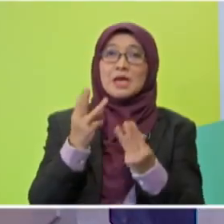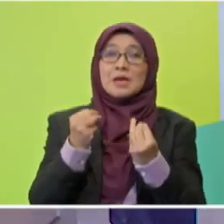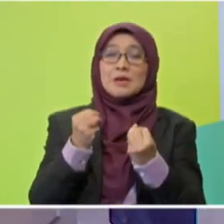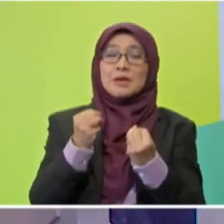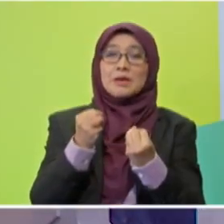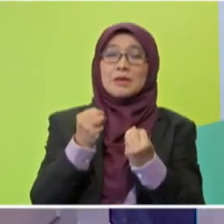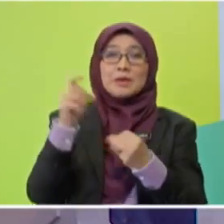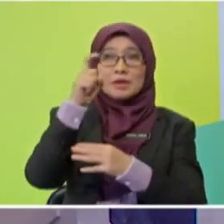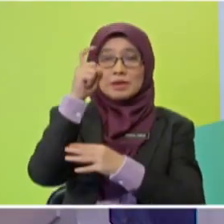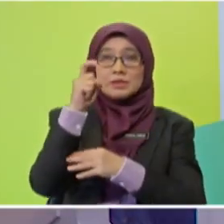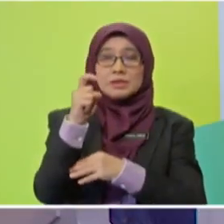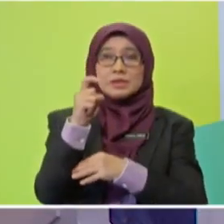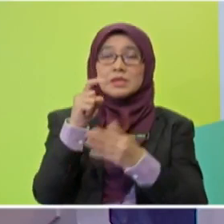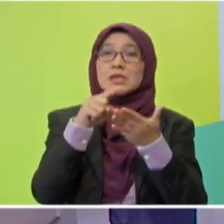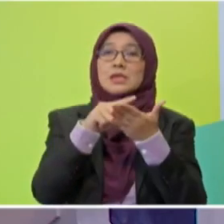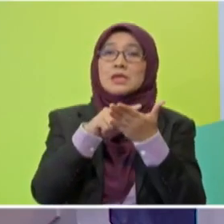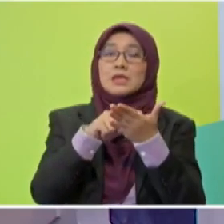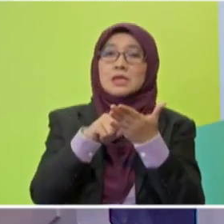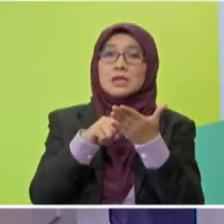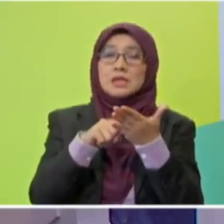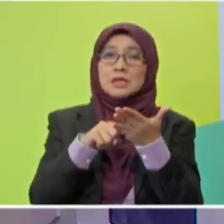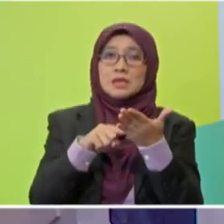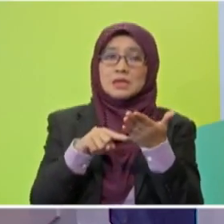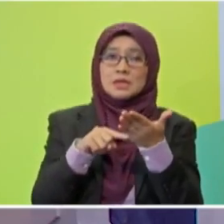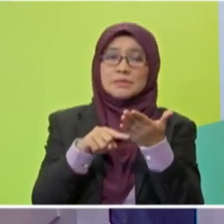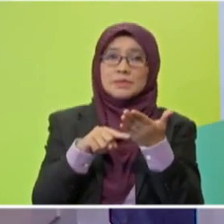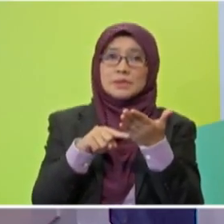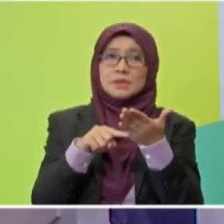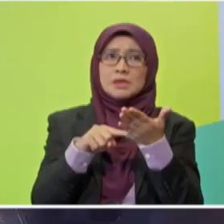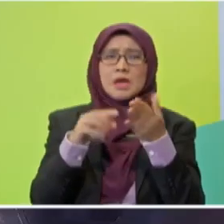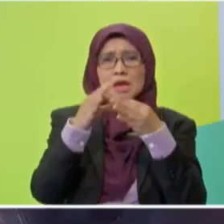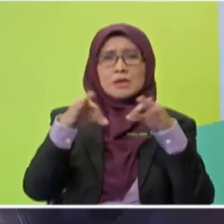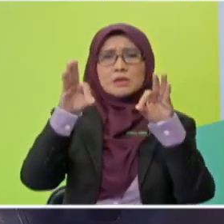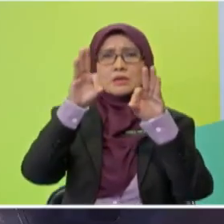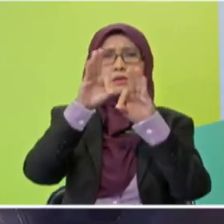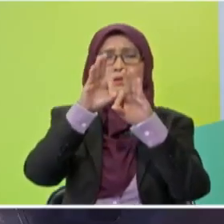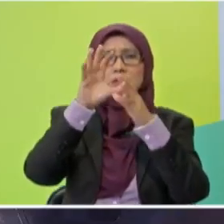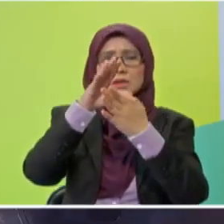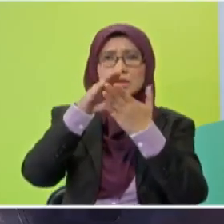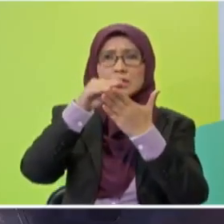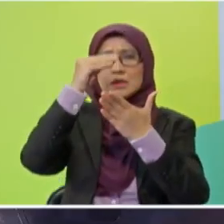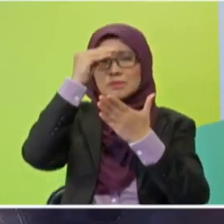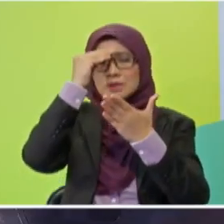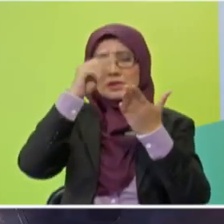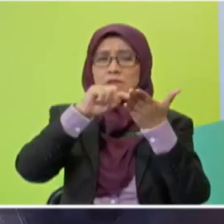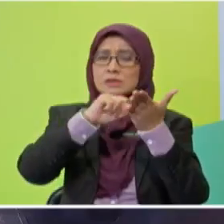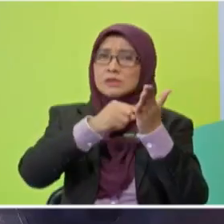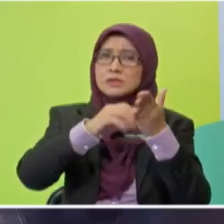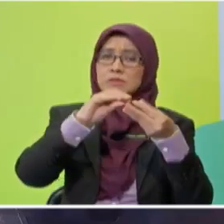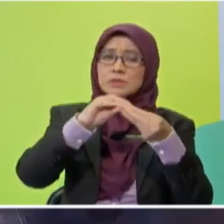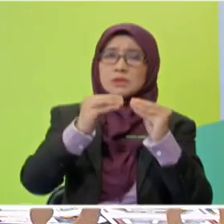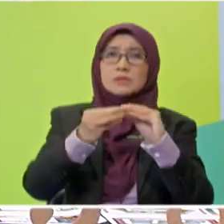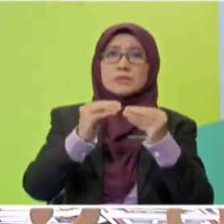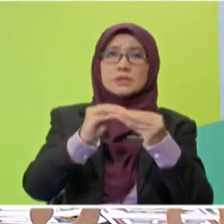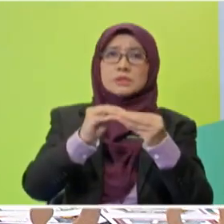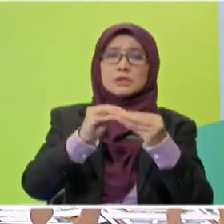Sure. a question to you. Okay, what's the importance of learning the decimal numbers? The importance of learning decimal numbers,